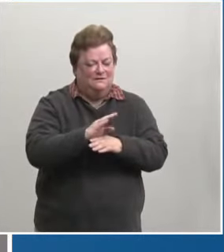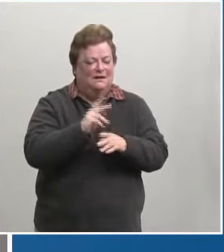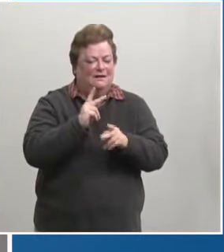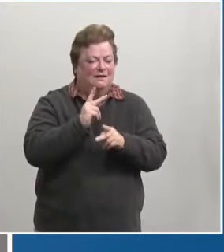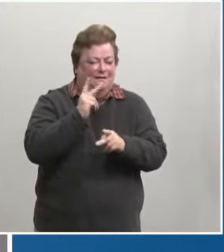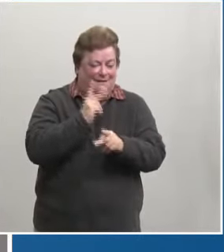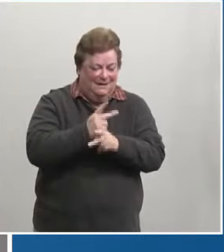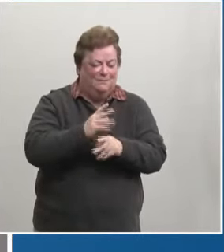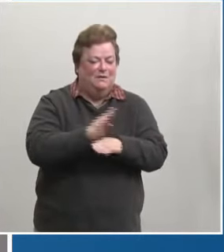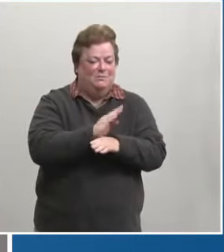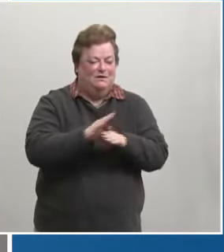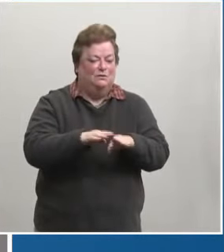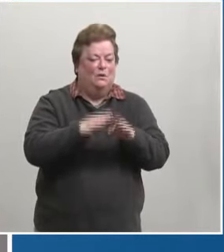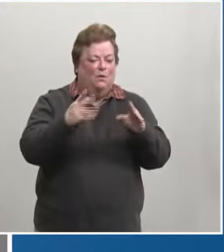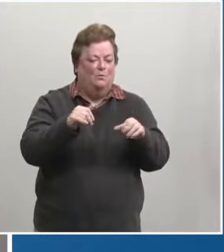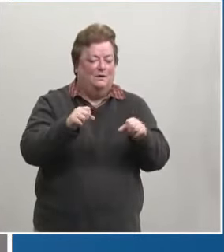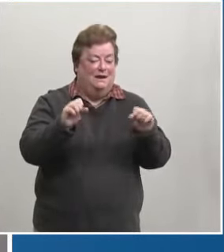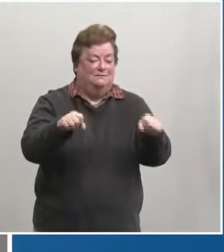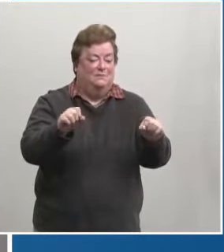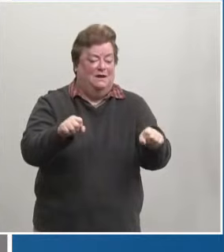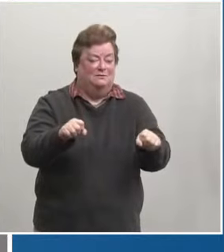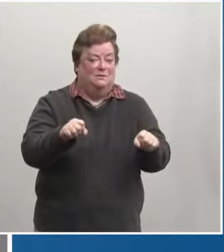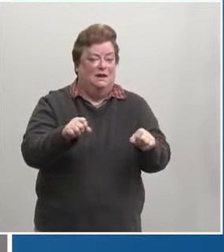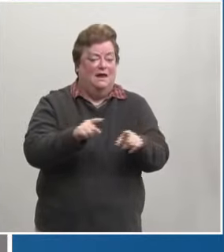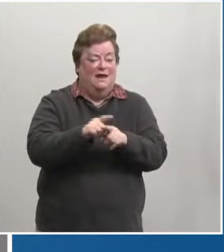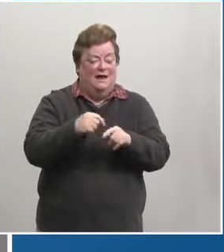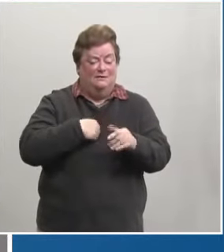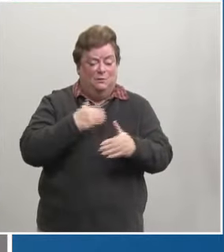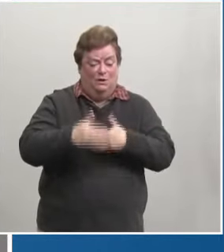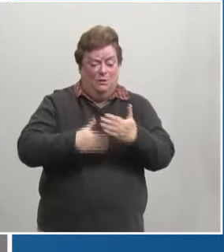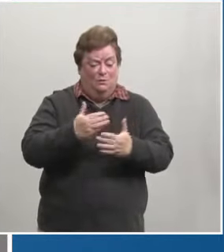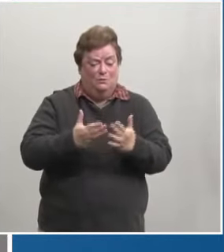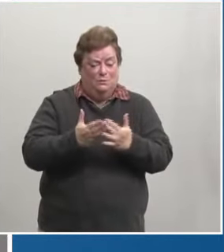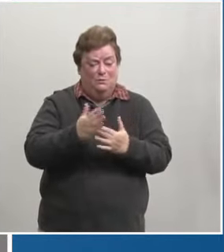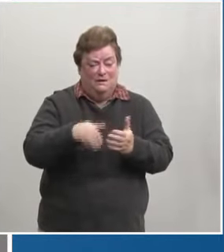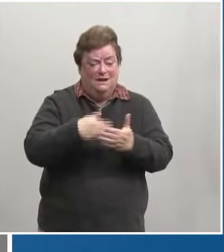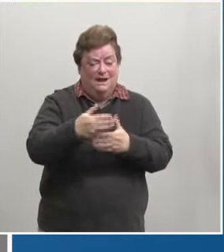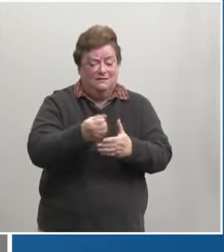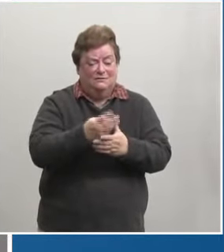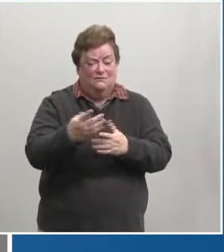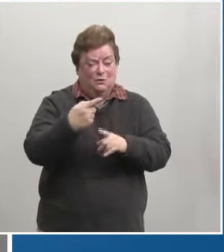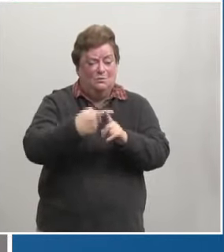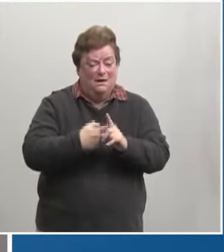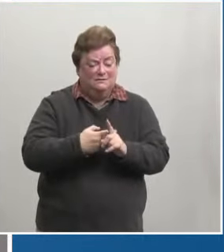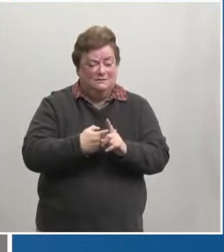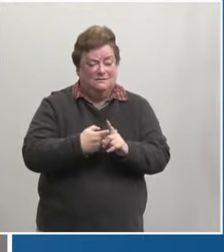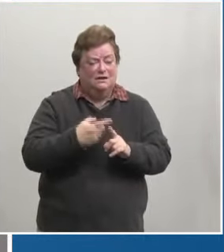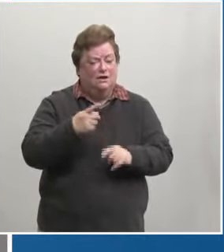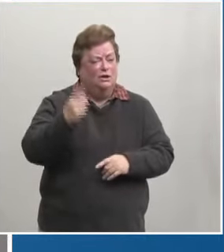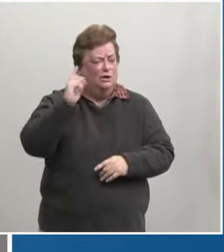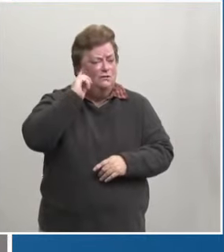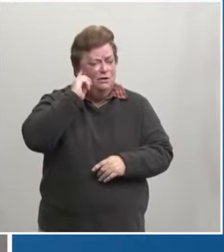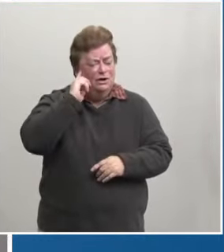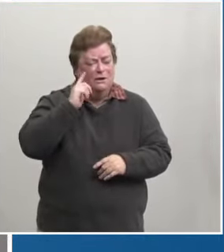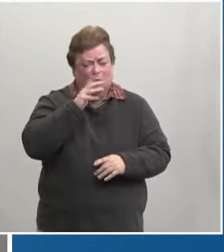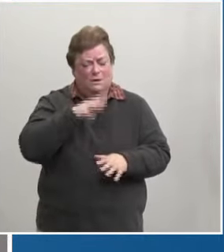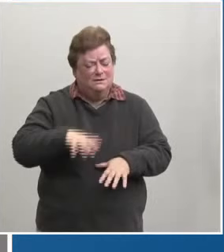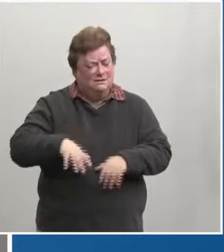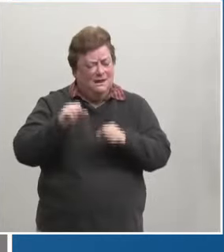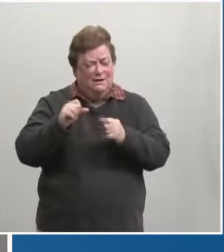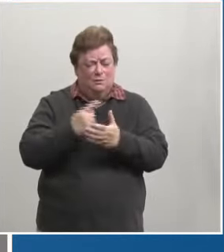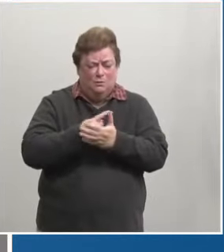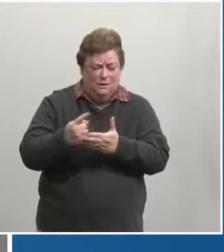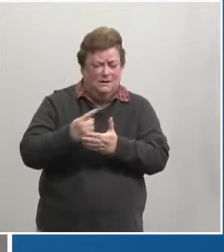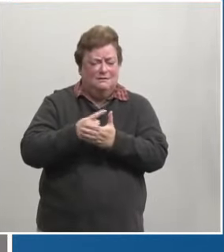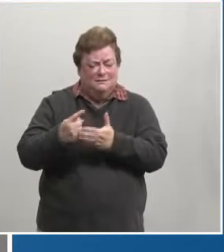as possible as we move forward through these next few months, which, as you've heard today, it's going to take weeks and